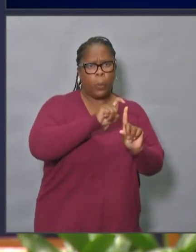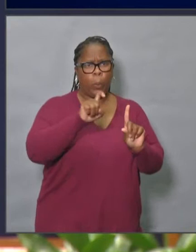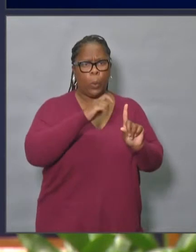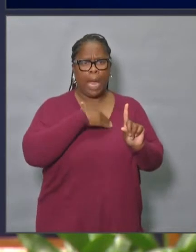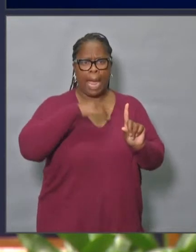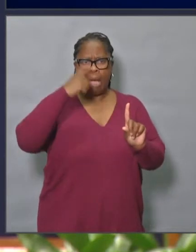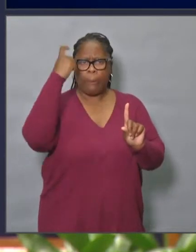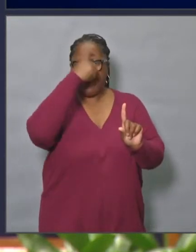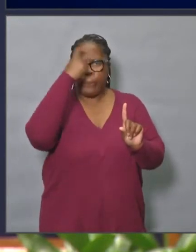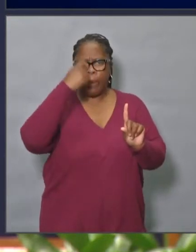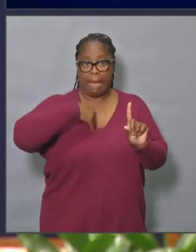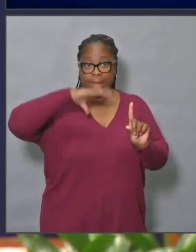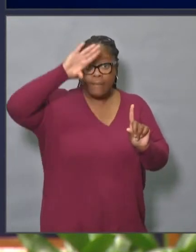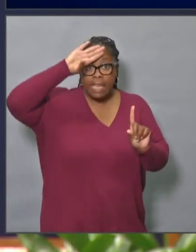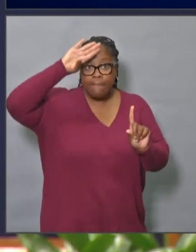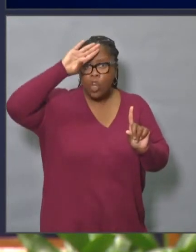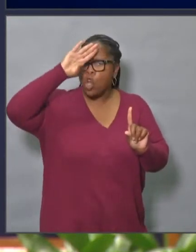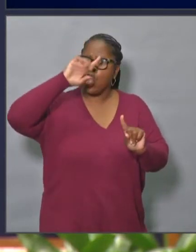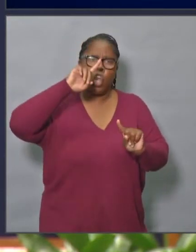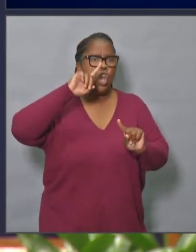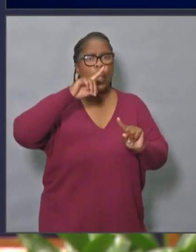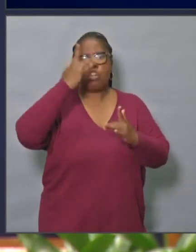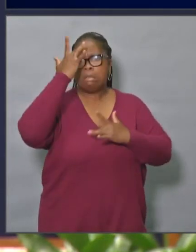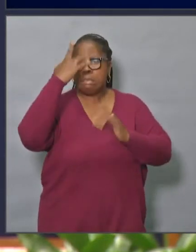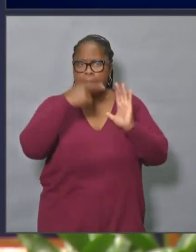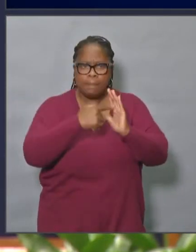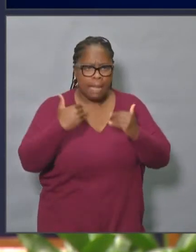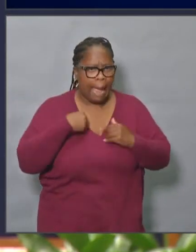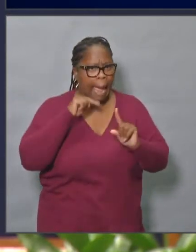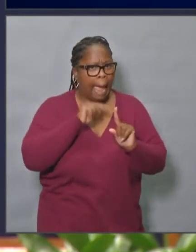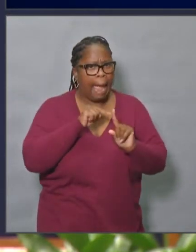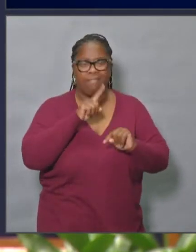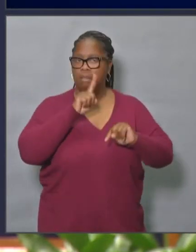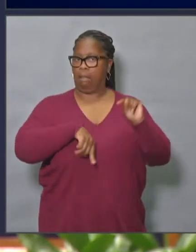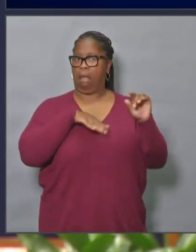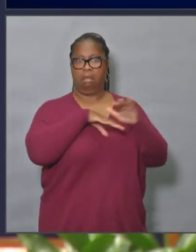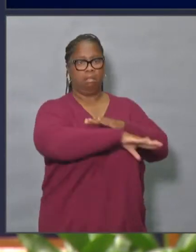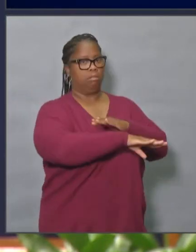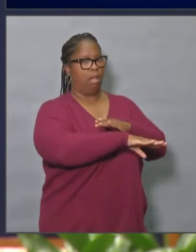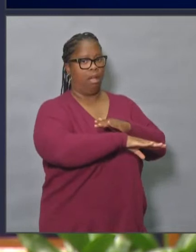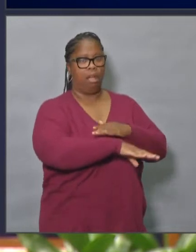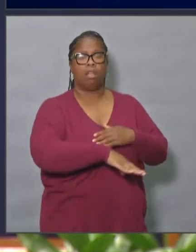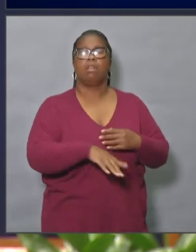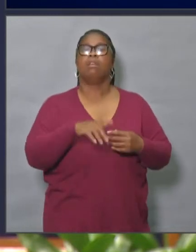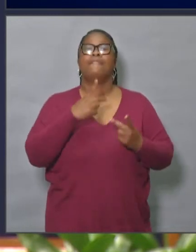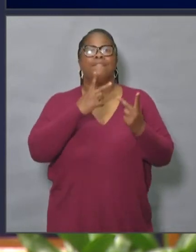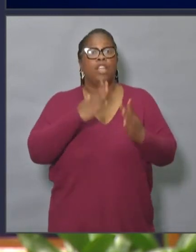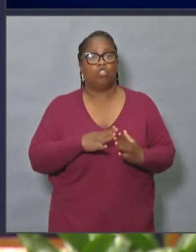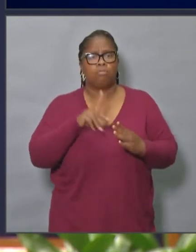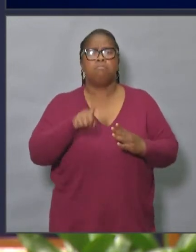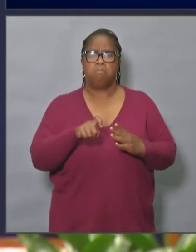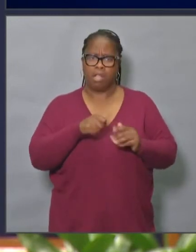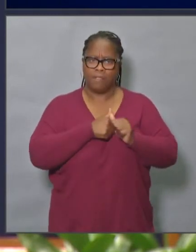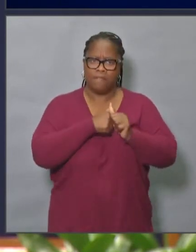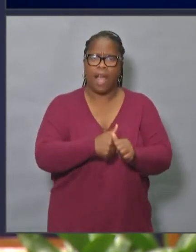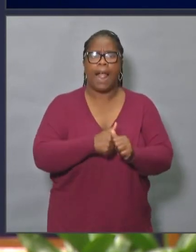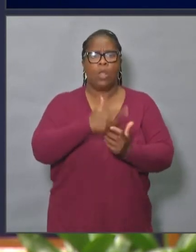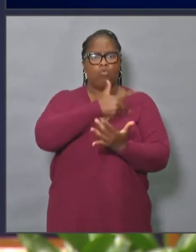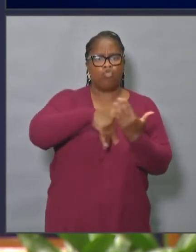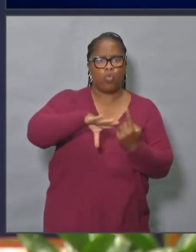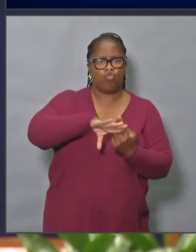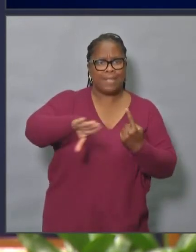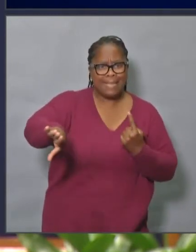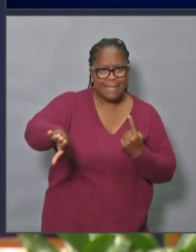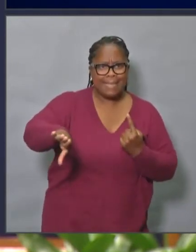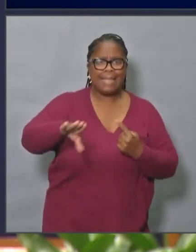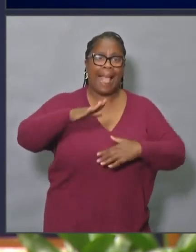a facility. Visitors are going to need to practice distancing of at least 6 feet. Everyone will need to wear their